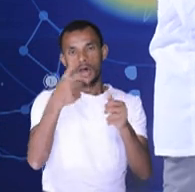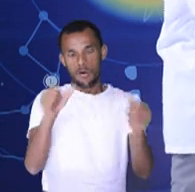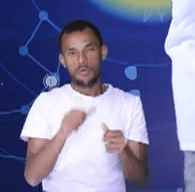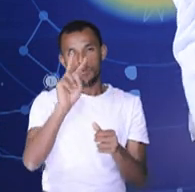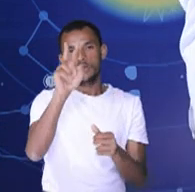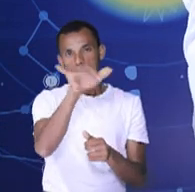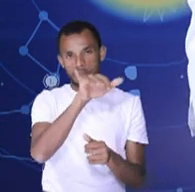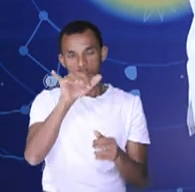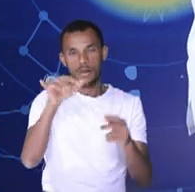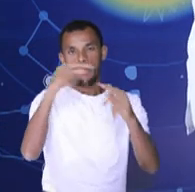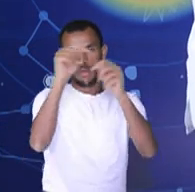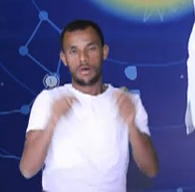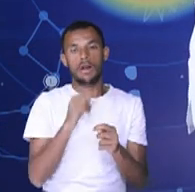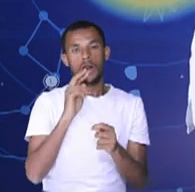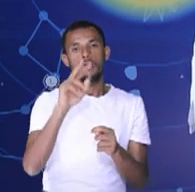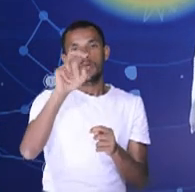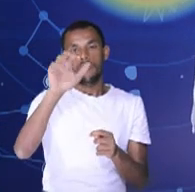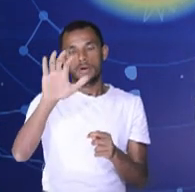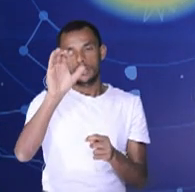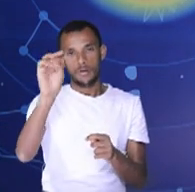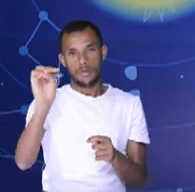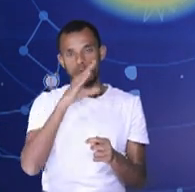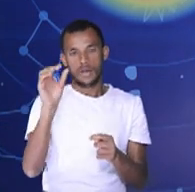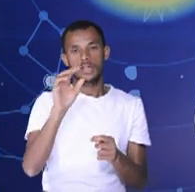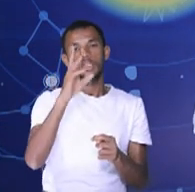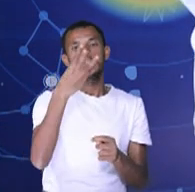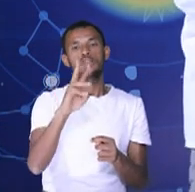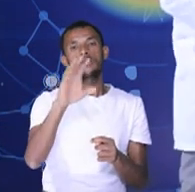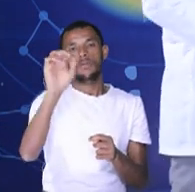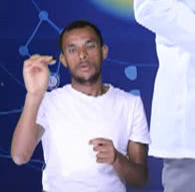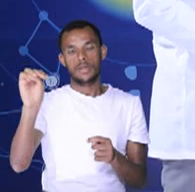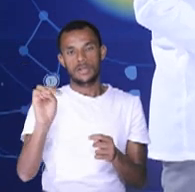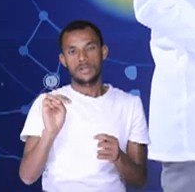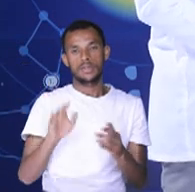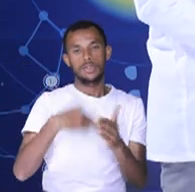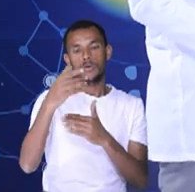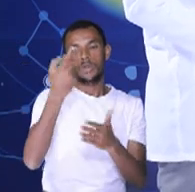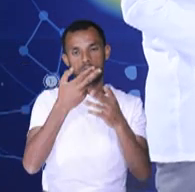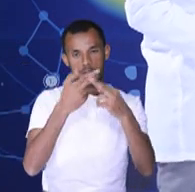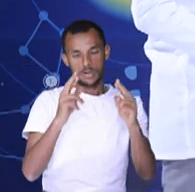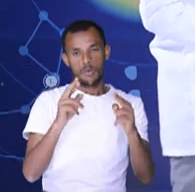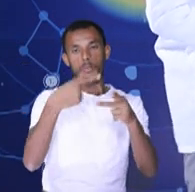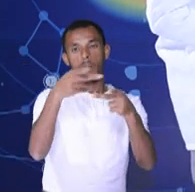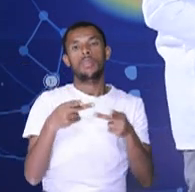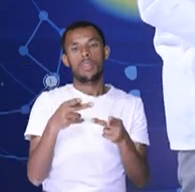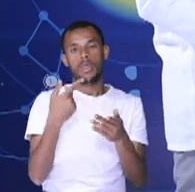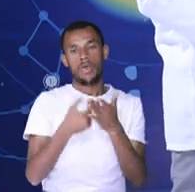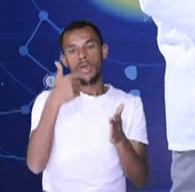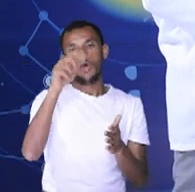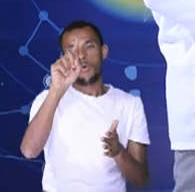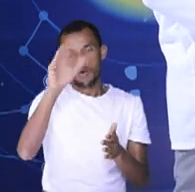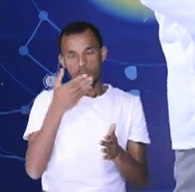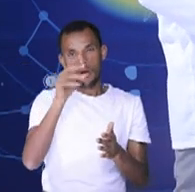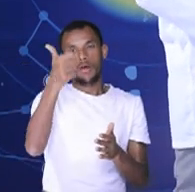similar triangles are 25 centimeter and 16 centimeter. Then, what is the ratio of their perimeter? Here, A1